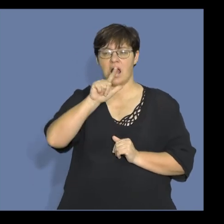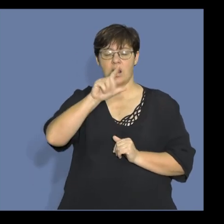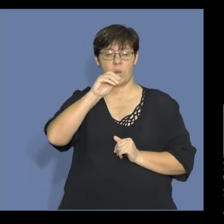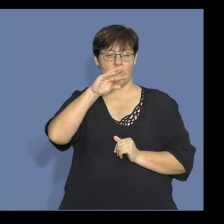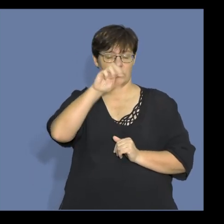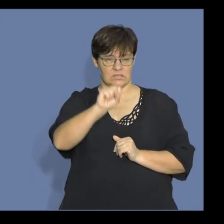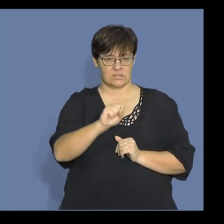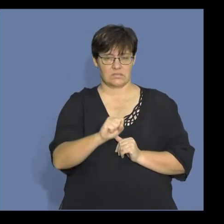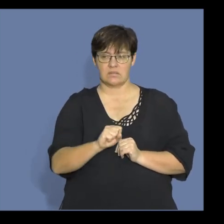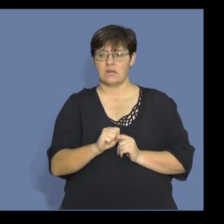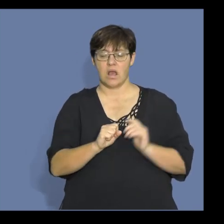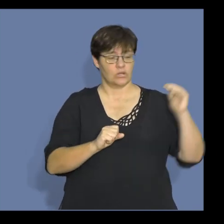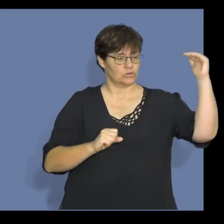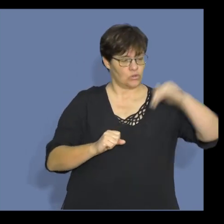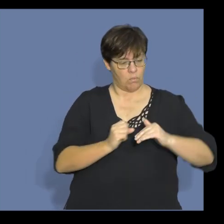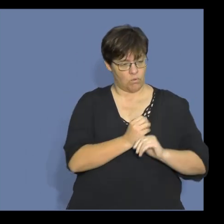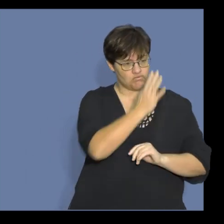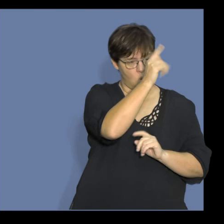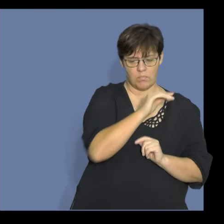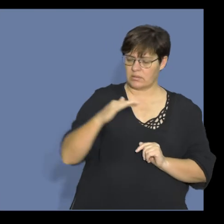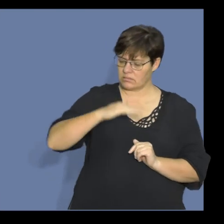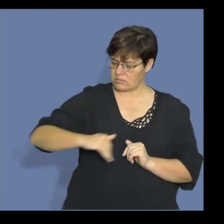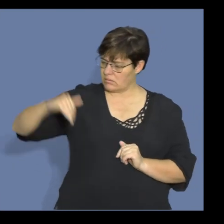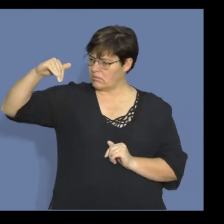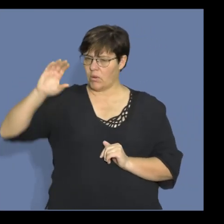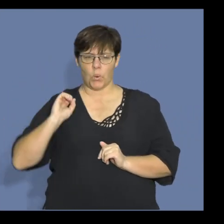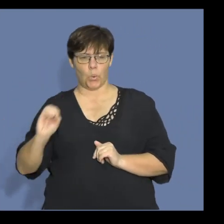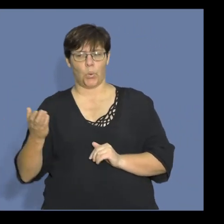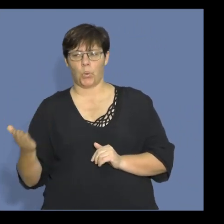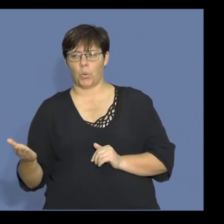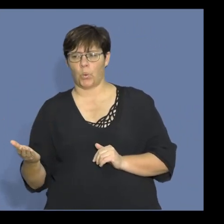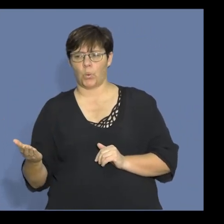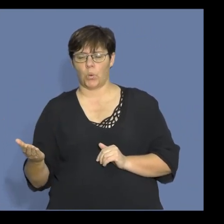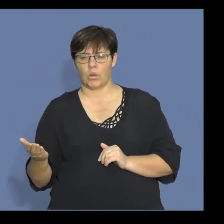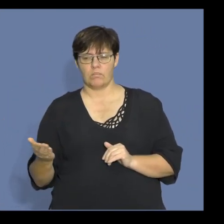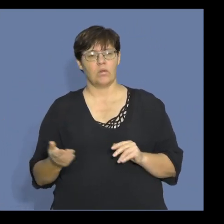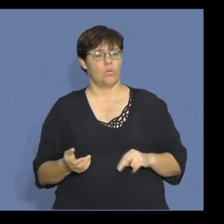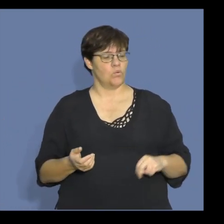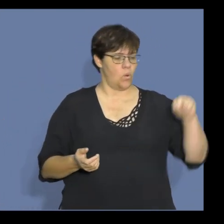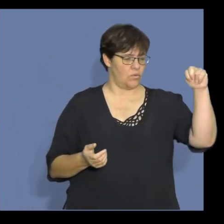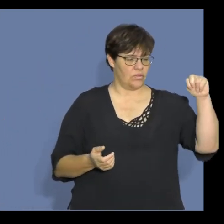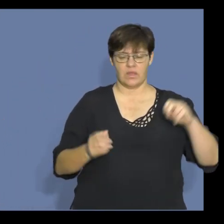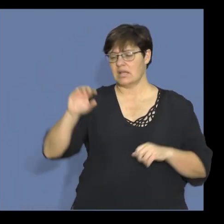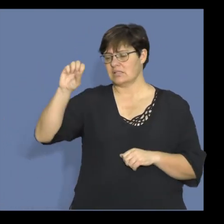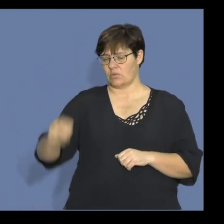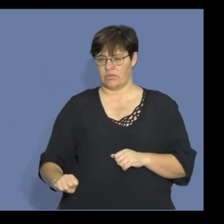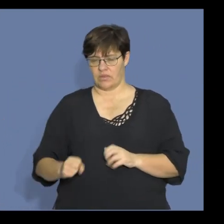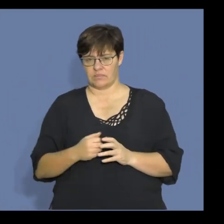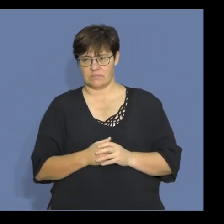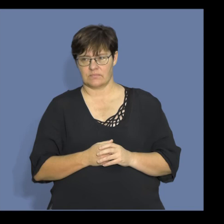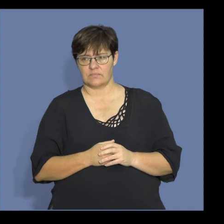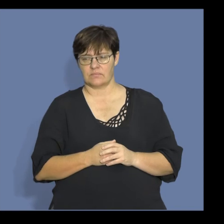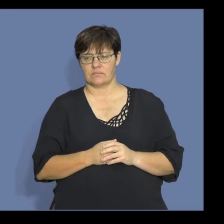you aloes that are growing on 2 different slopes. You've got north-facing slopes and you've got south-facing